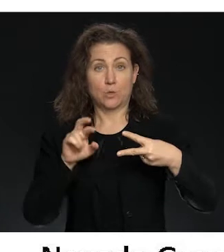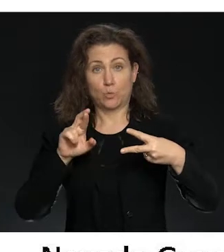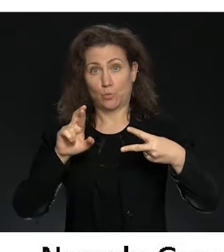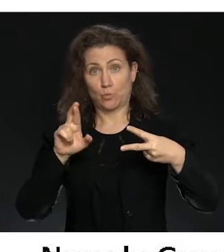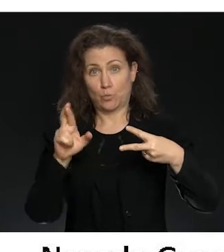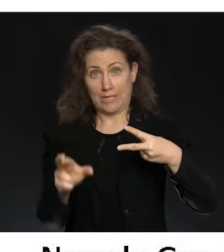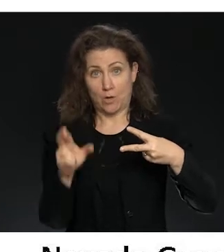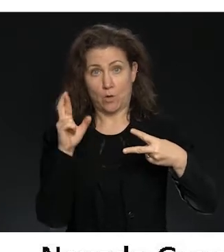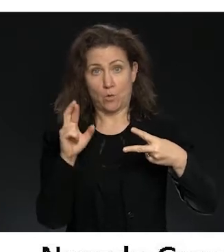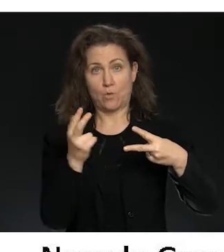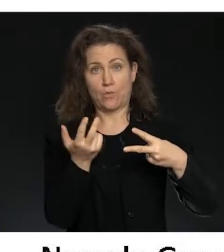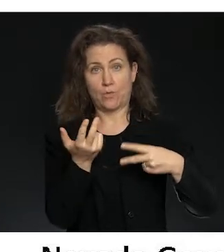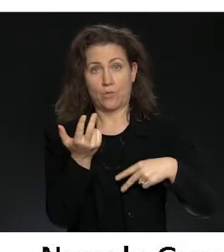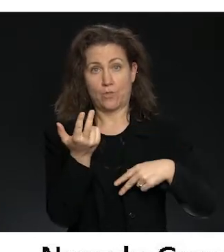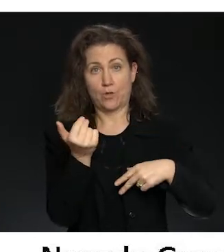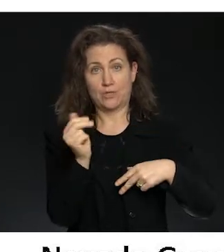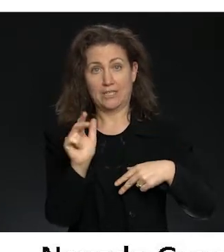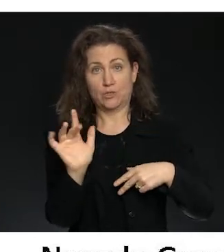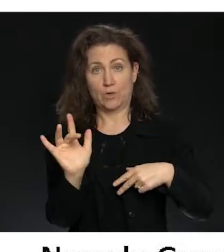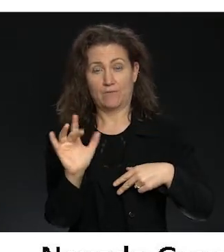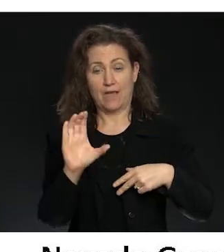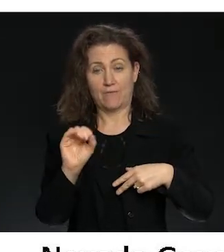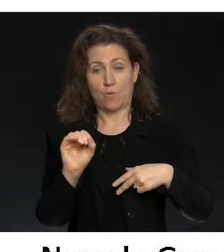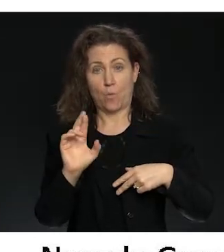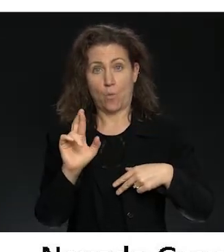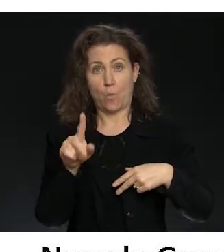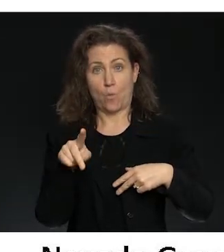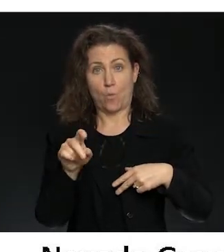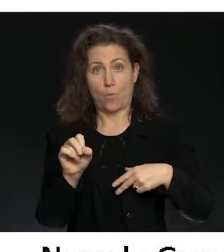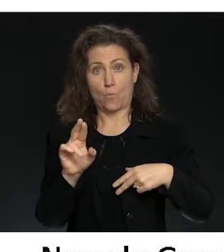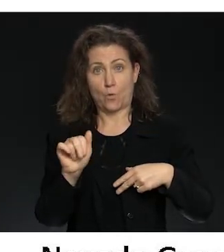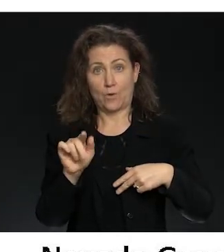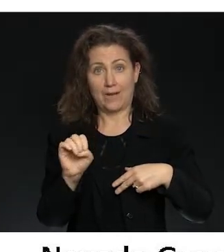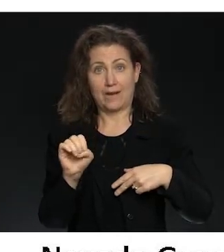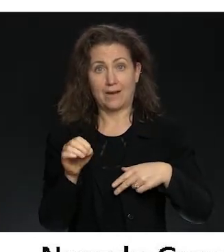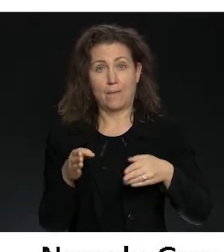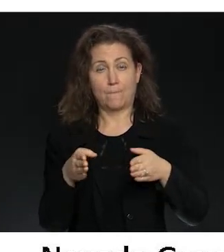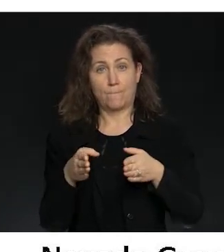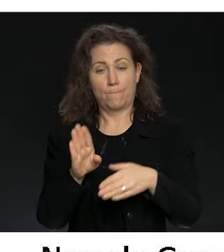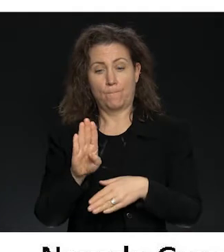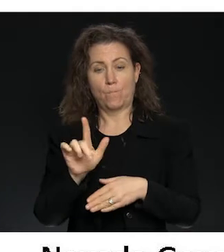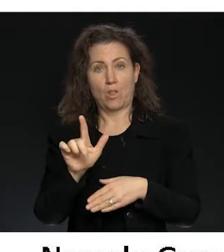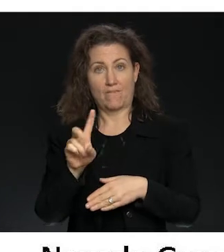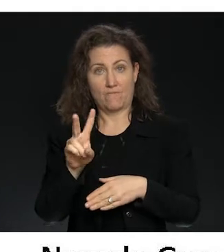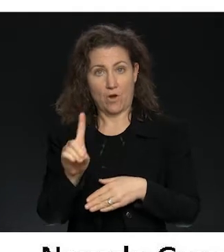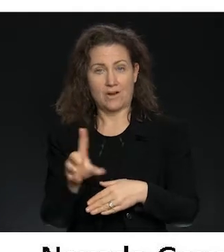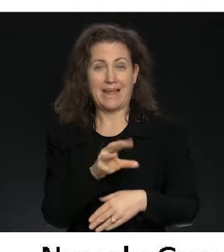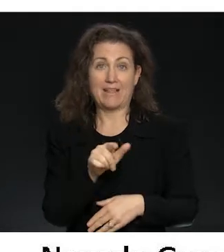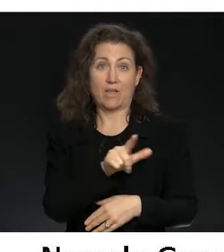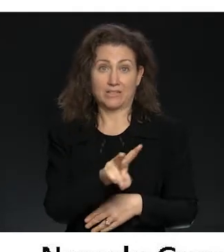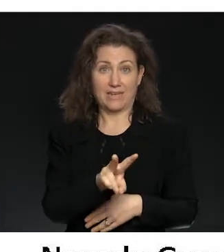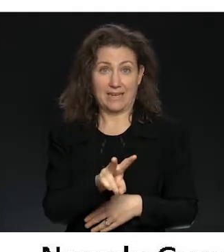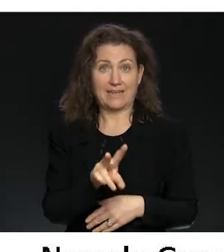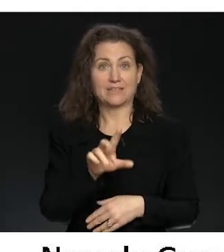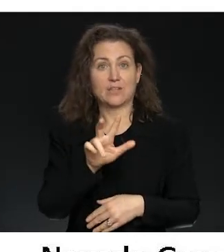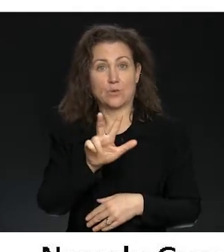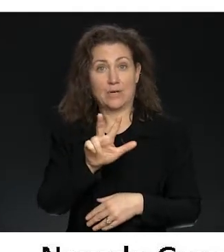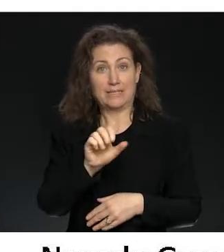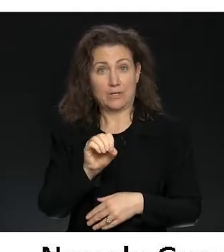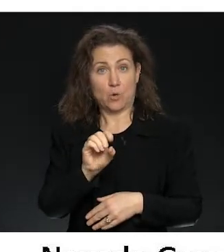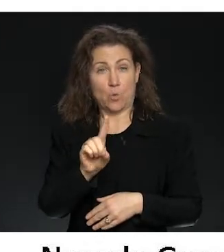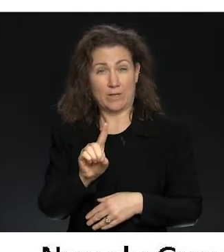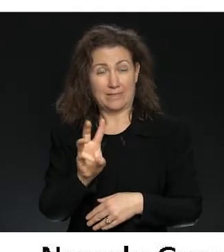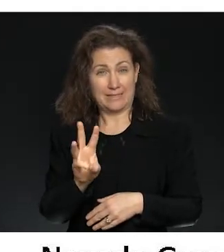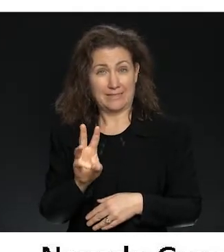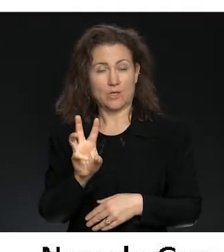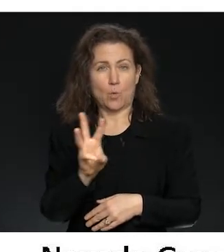Reno at 1325 Corporate Boulevard, and it will be held in Las Vegas at 3016